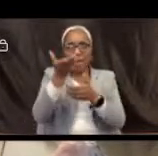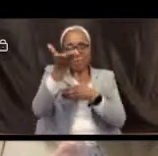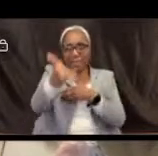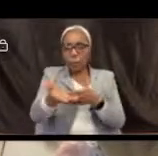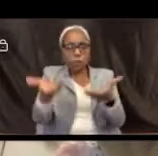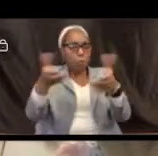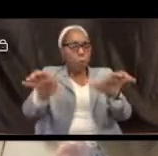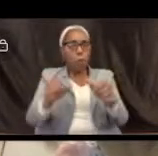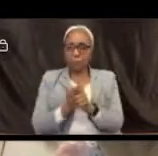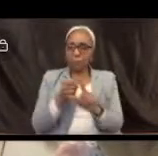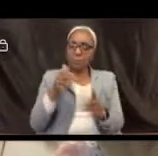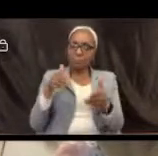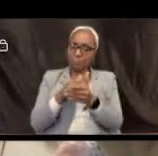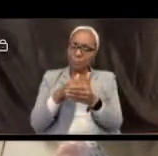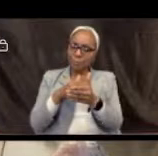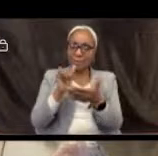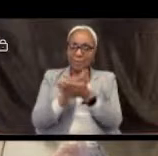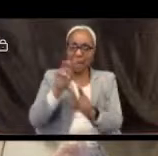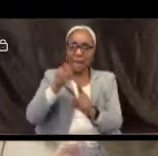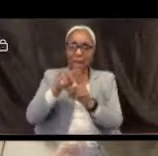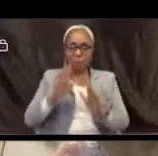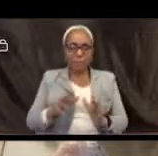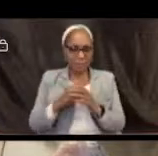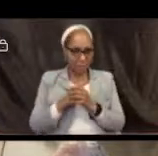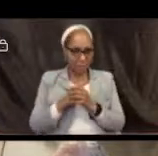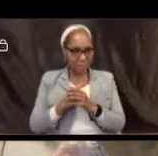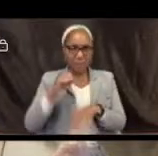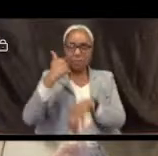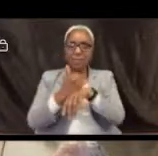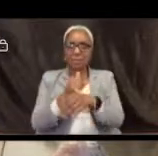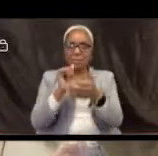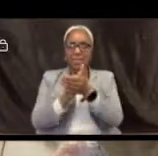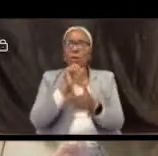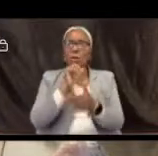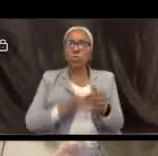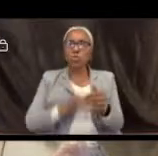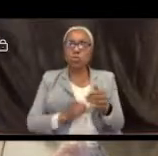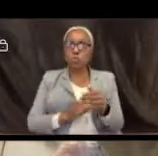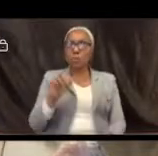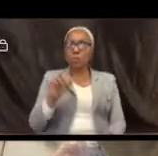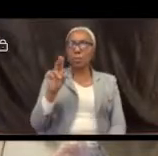to this applicant putting in this used car lot.